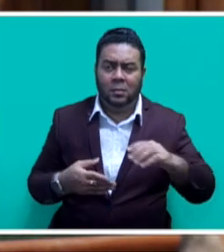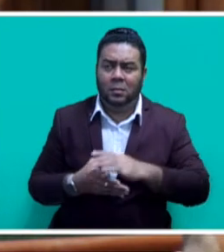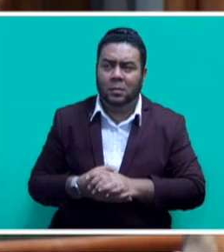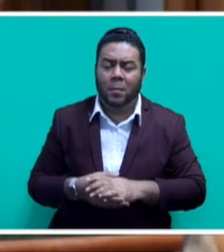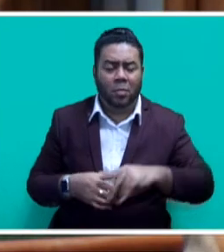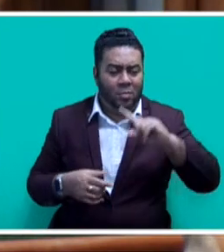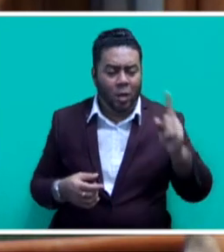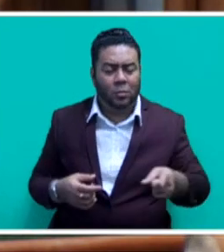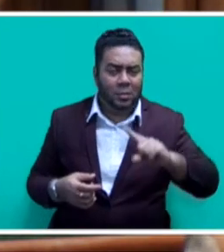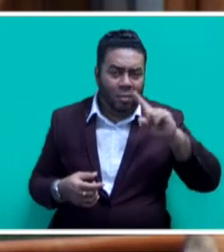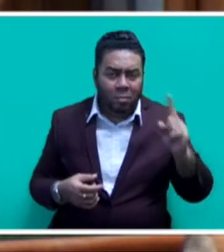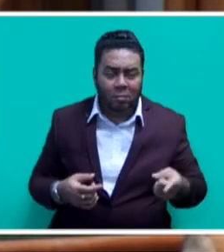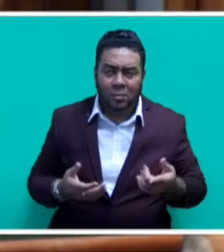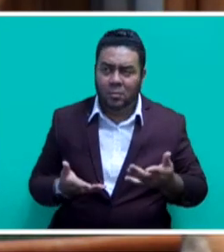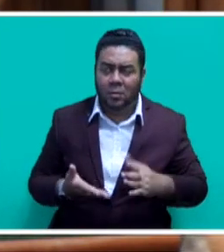thousands of